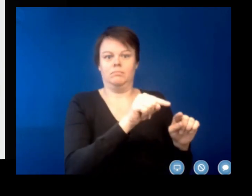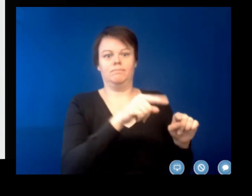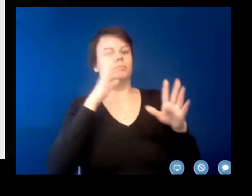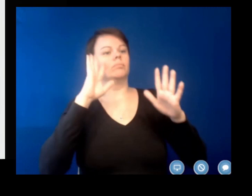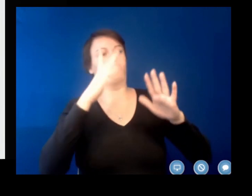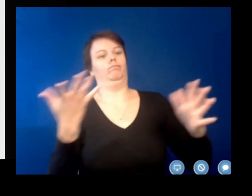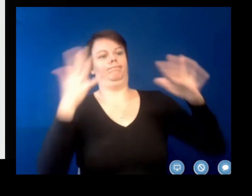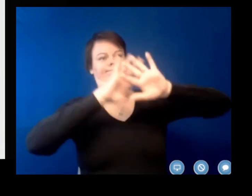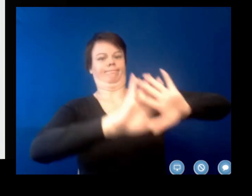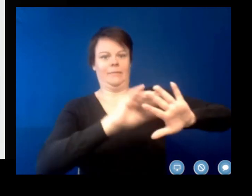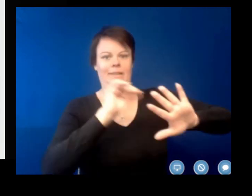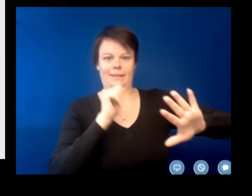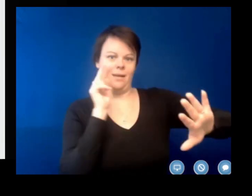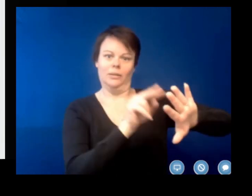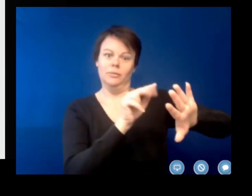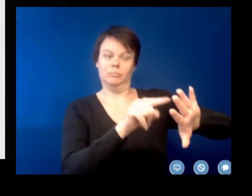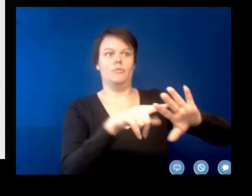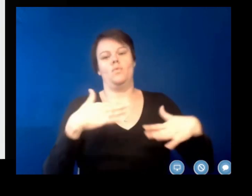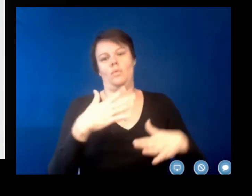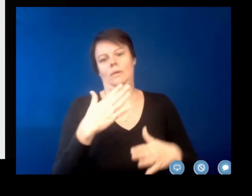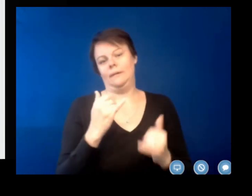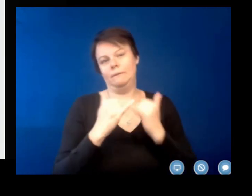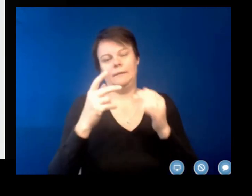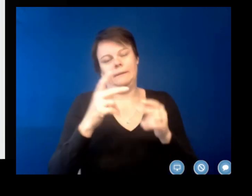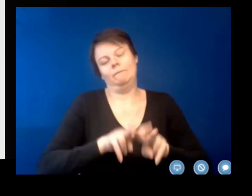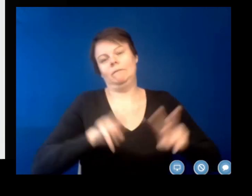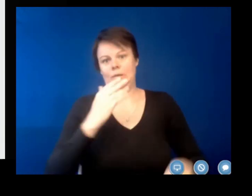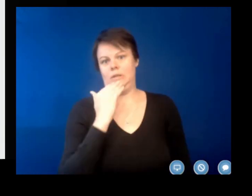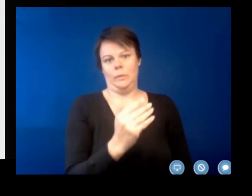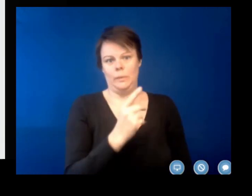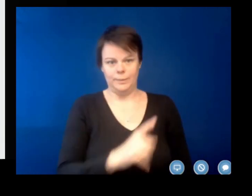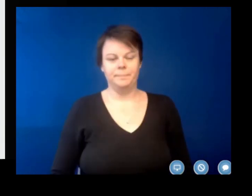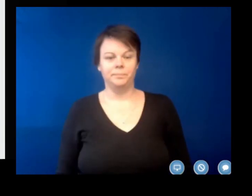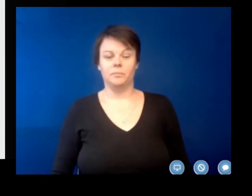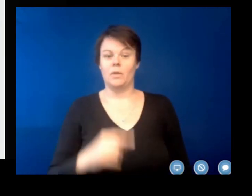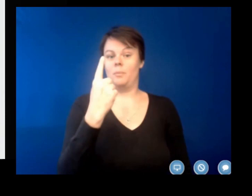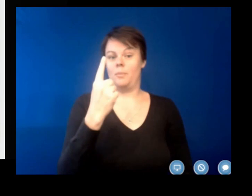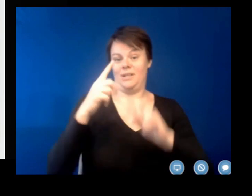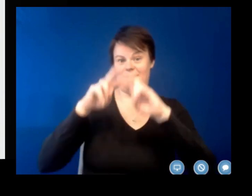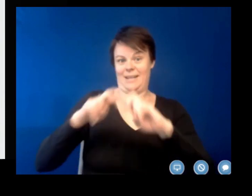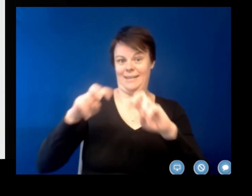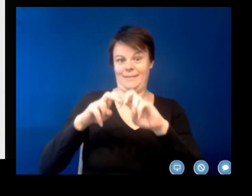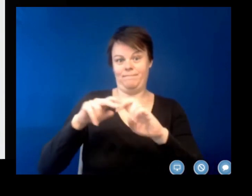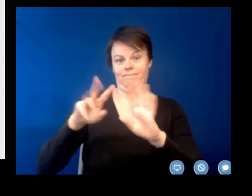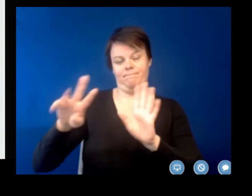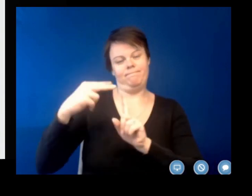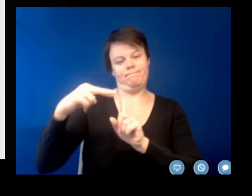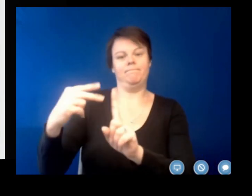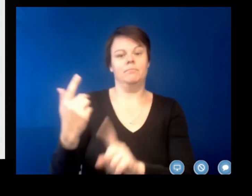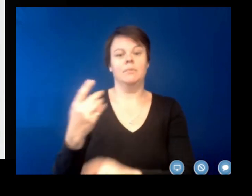if you take now a short look into the state of the art of global learning, I want to